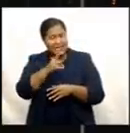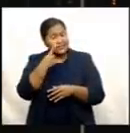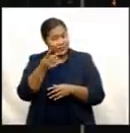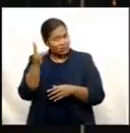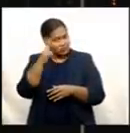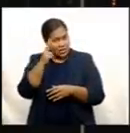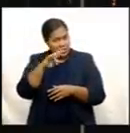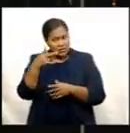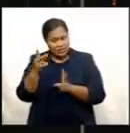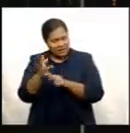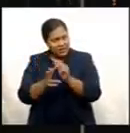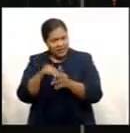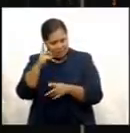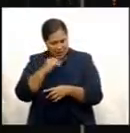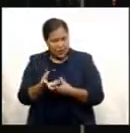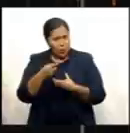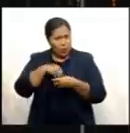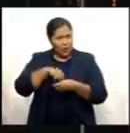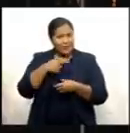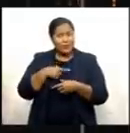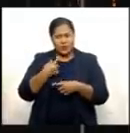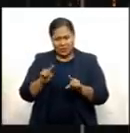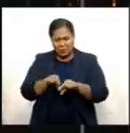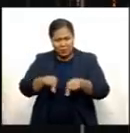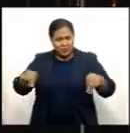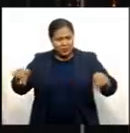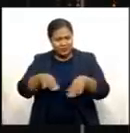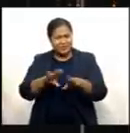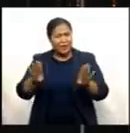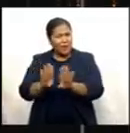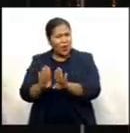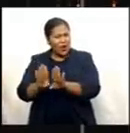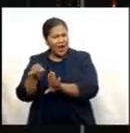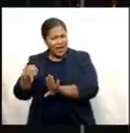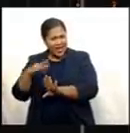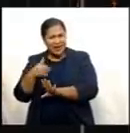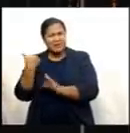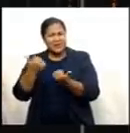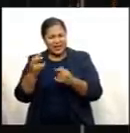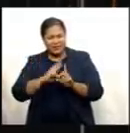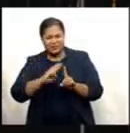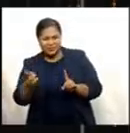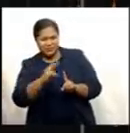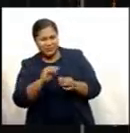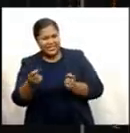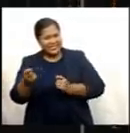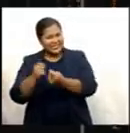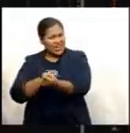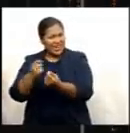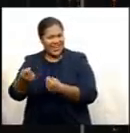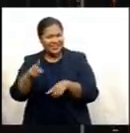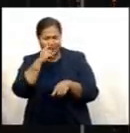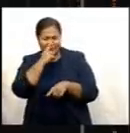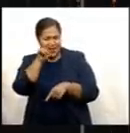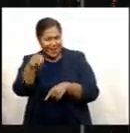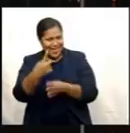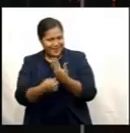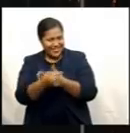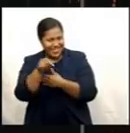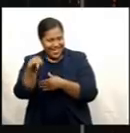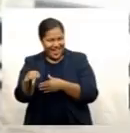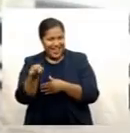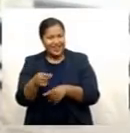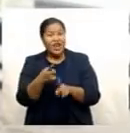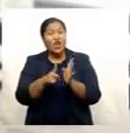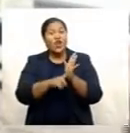virus is high since they are at the containment border and there is a lot of movement and exchanges between people. Details with Josiah